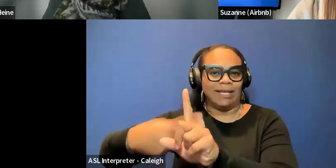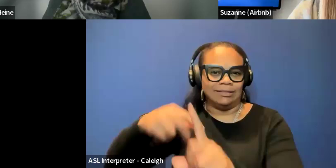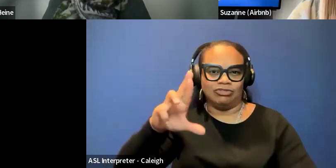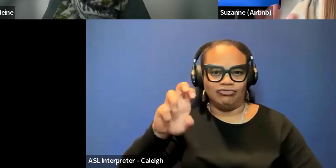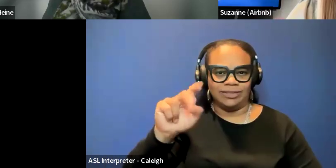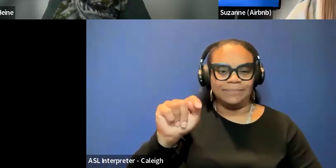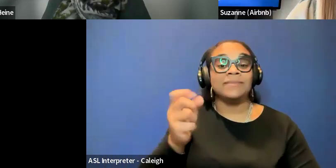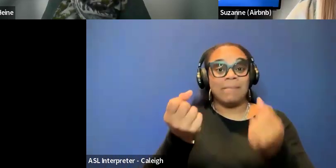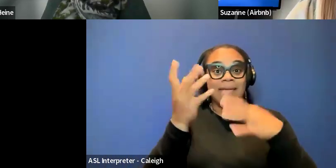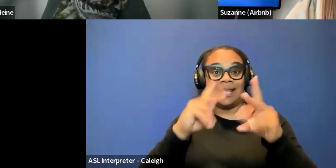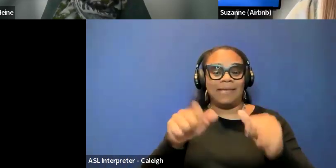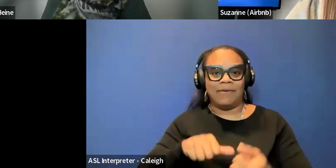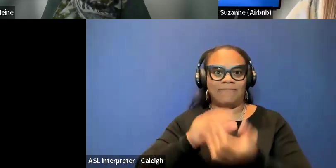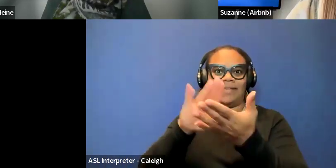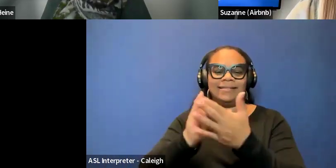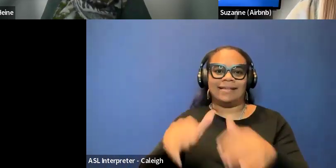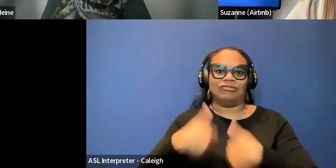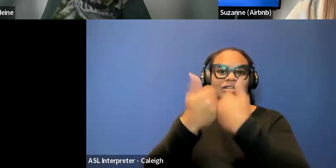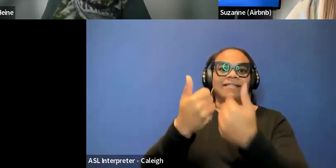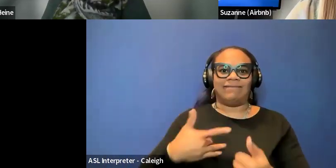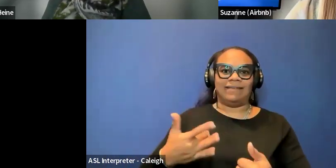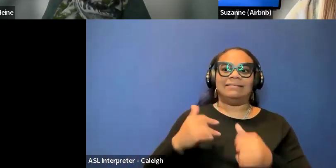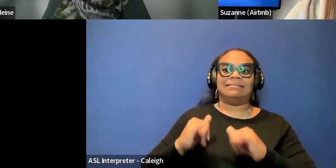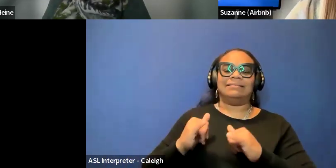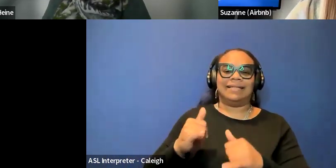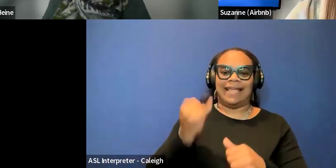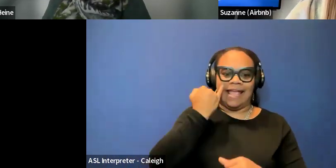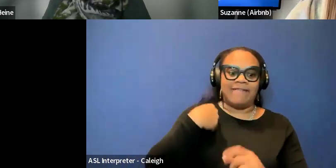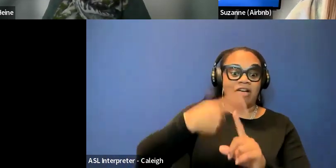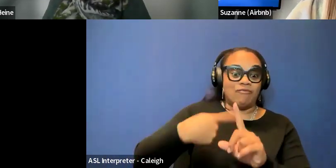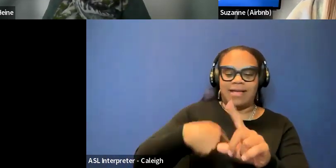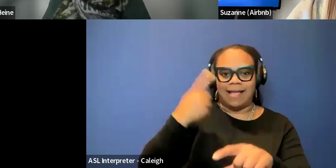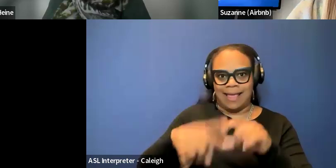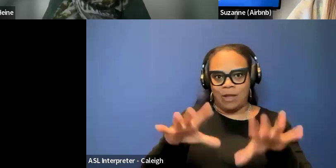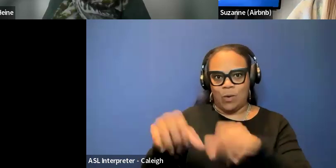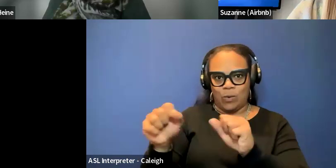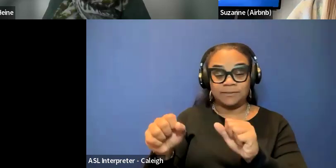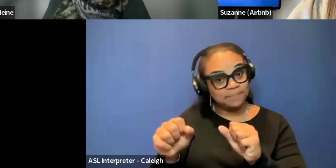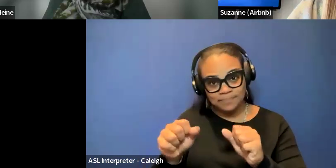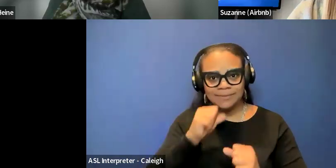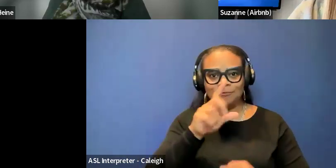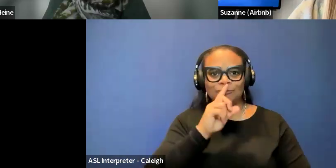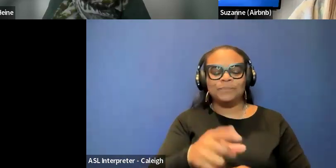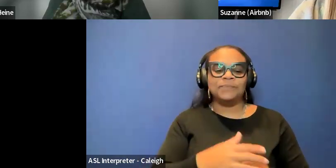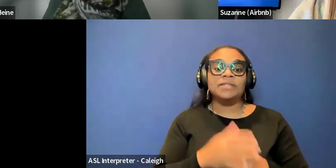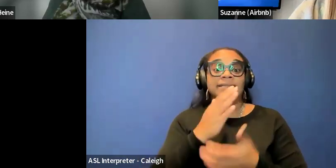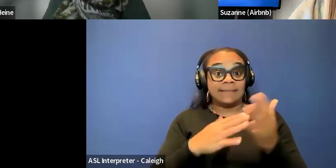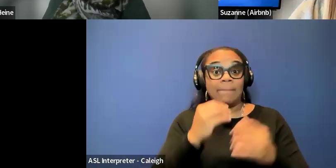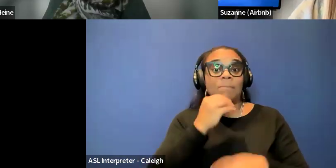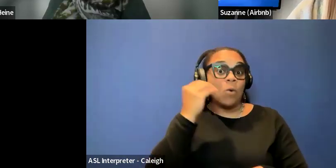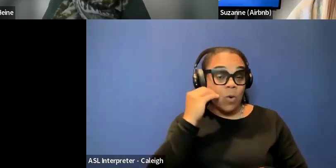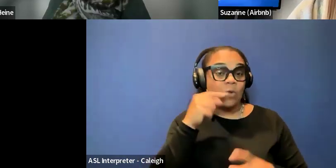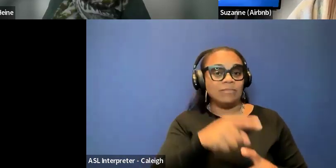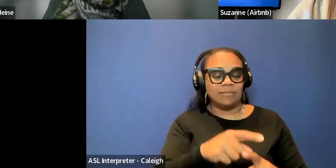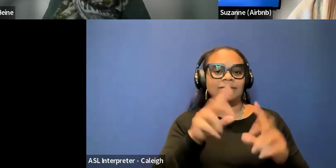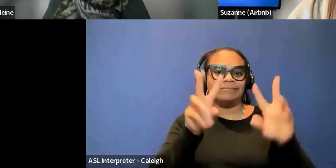people come across, is they think that they can't host if they rent their home. And in fact, some homes are specifically Airbnb